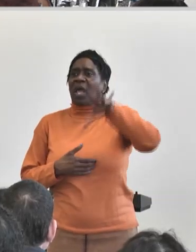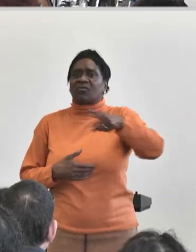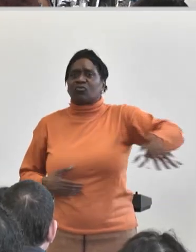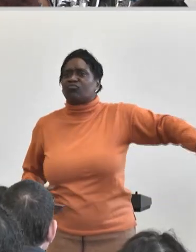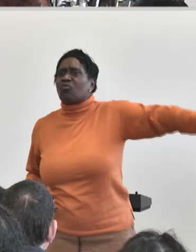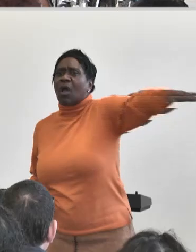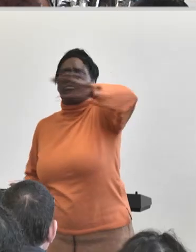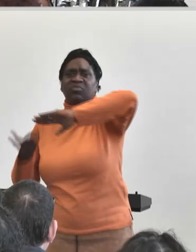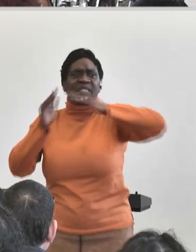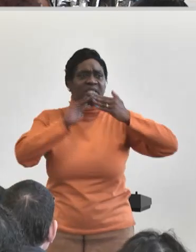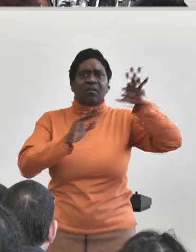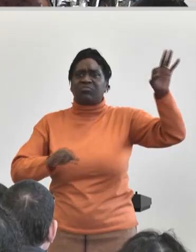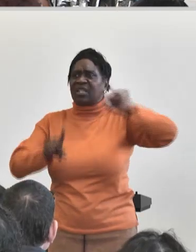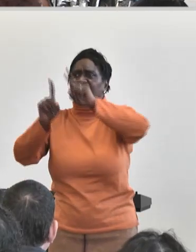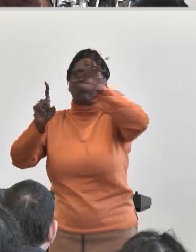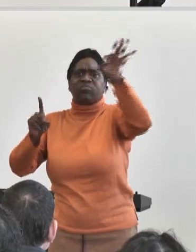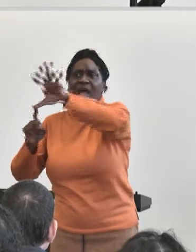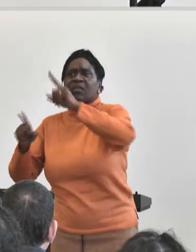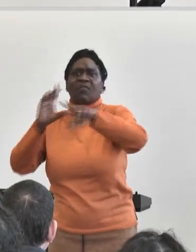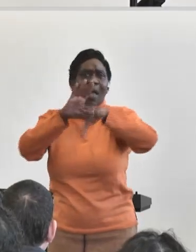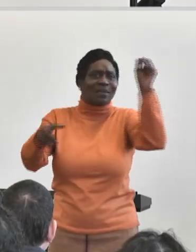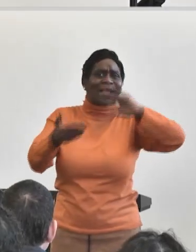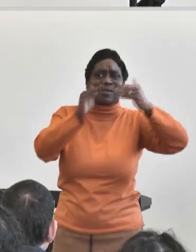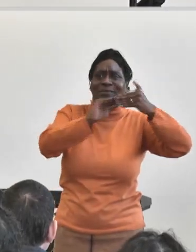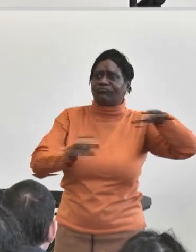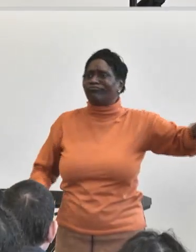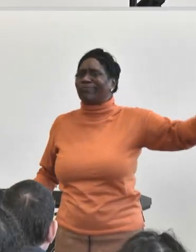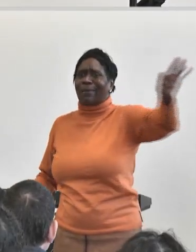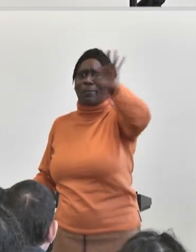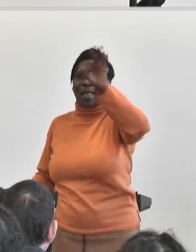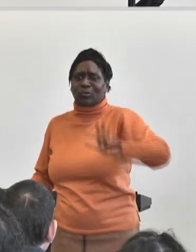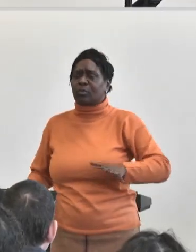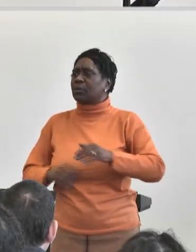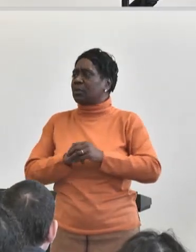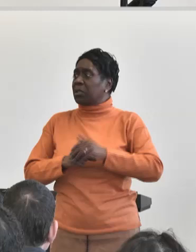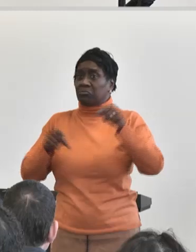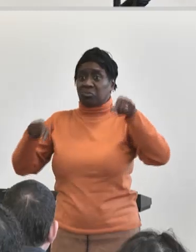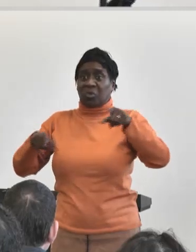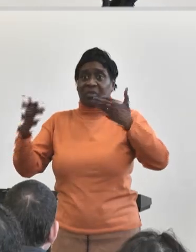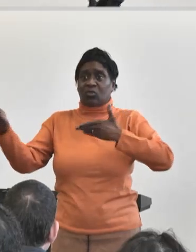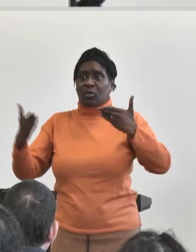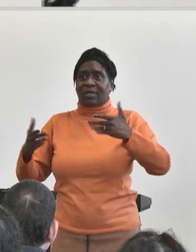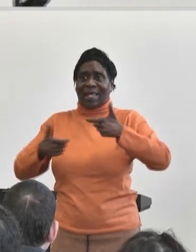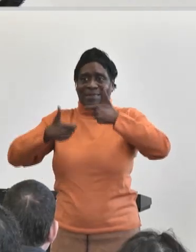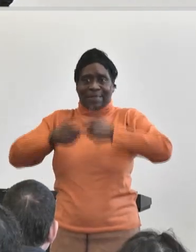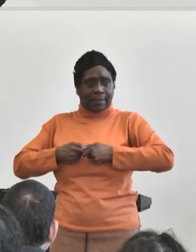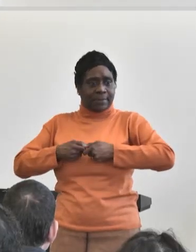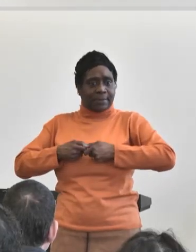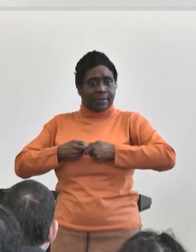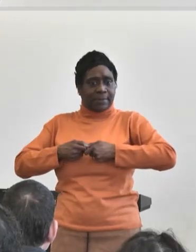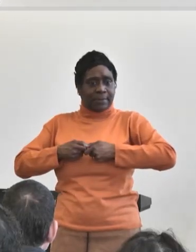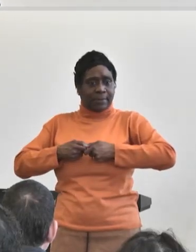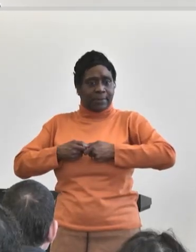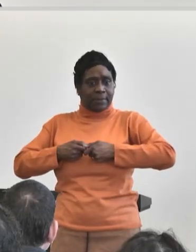city, pastores alrededor de la ciudad, pastors from outside of this city, pastores afuera de esta ciudad, and even during the service have texted y durante el servicio